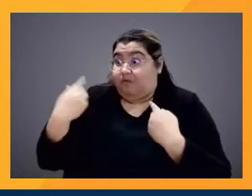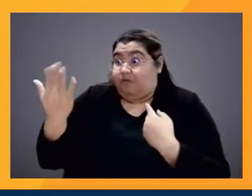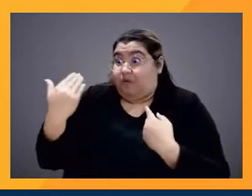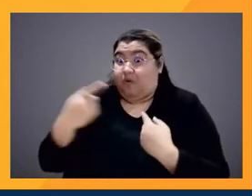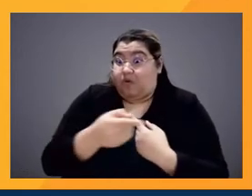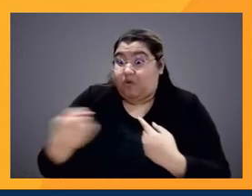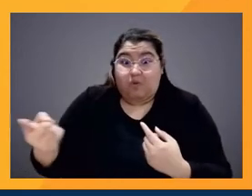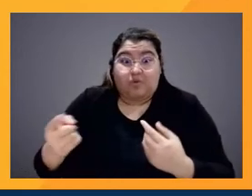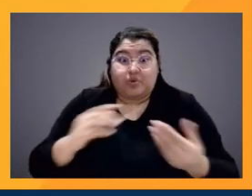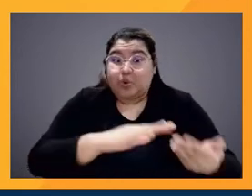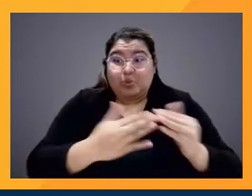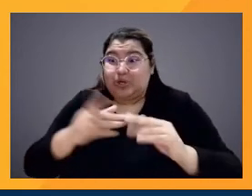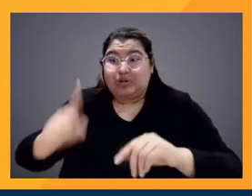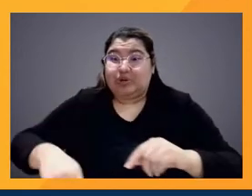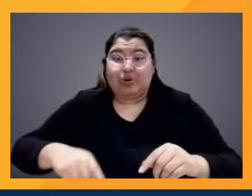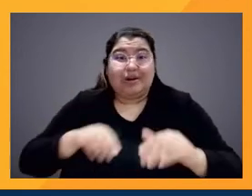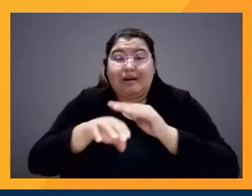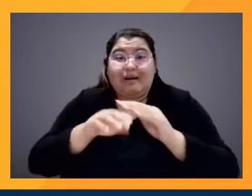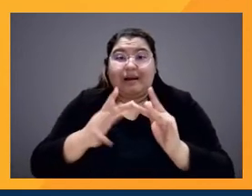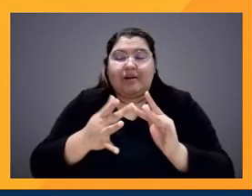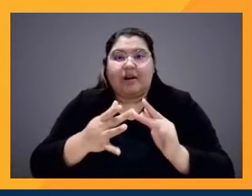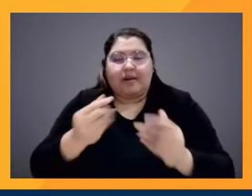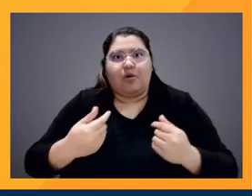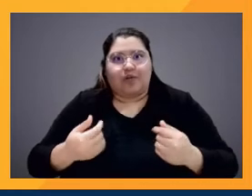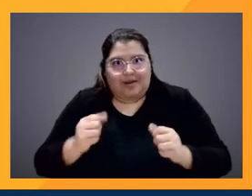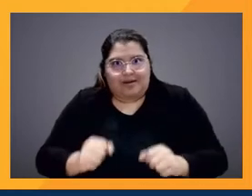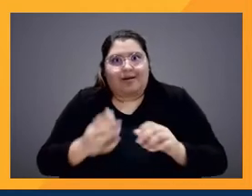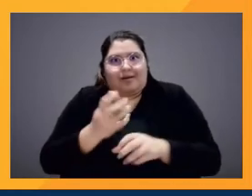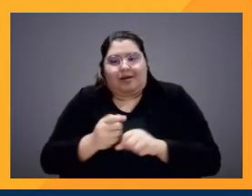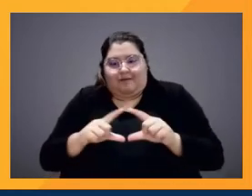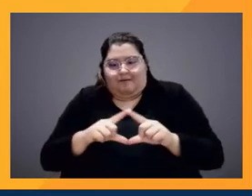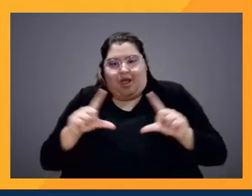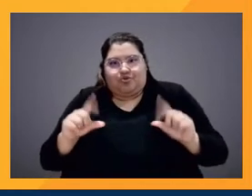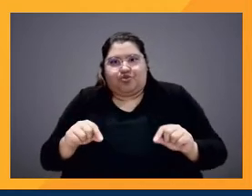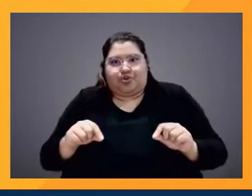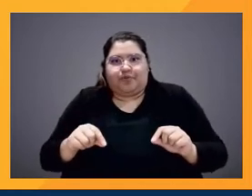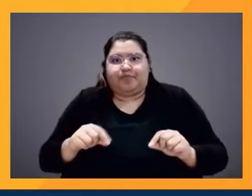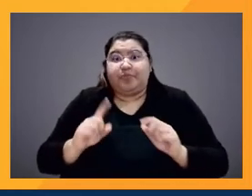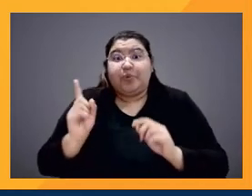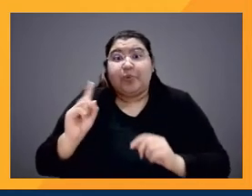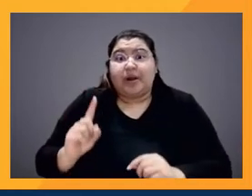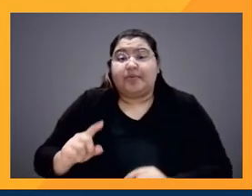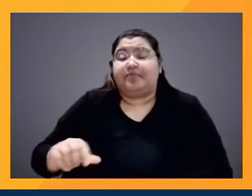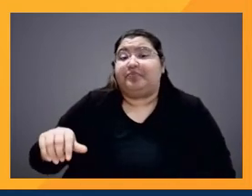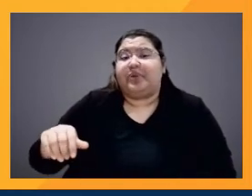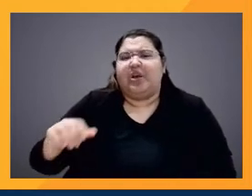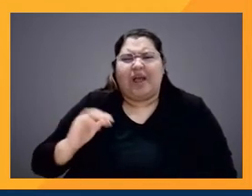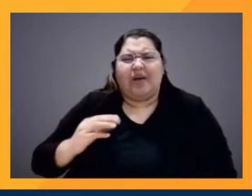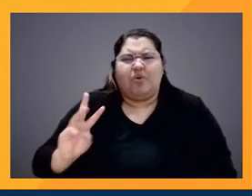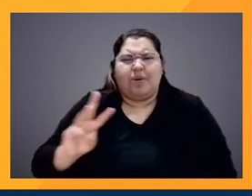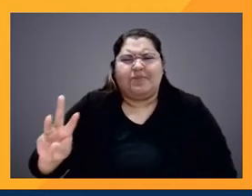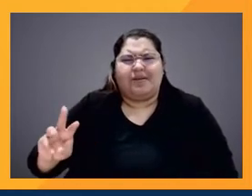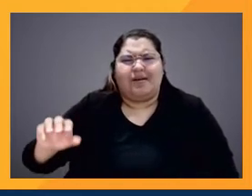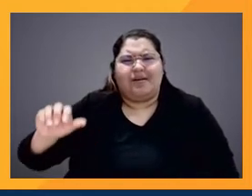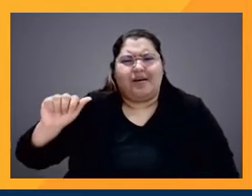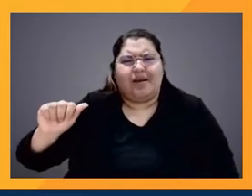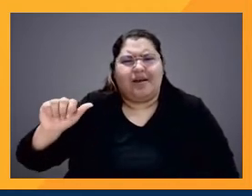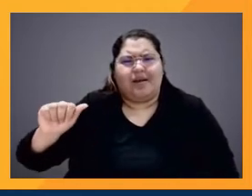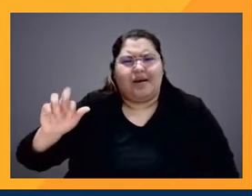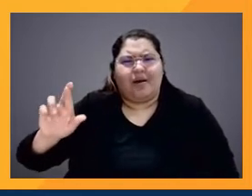look, even in places that have high-speed internet, that have broadband, so that you can access all of